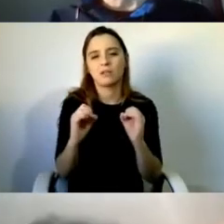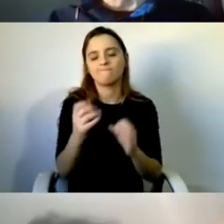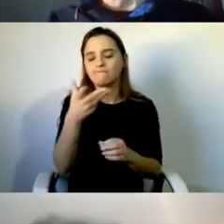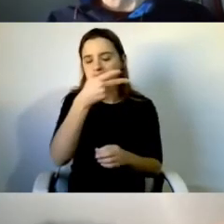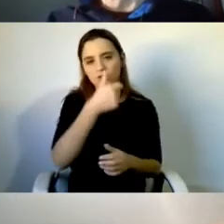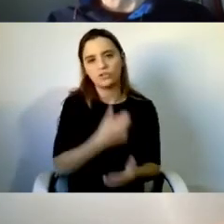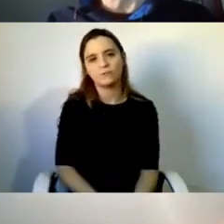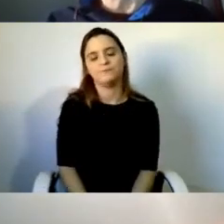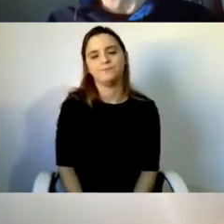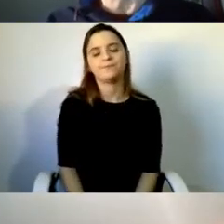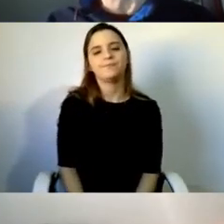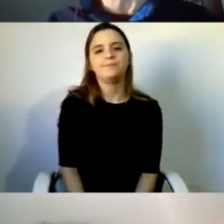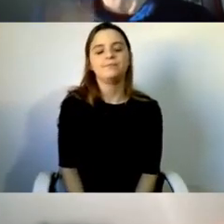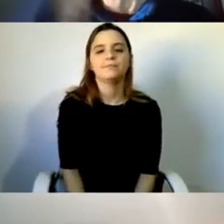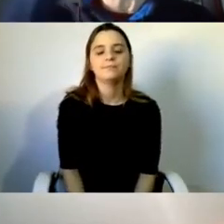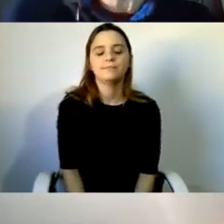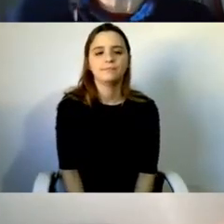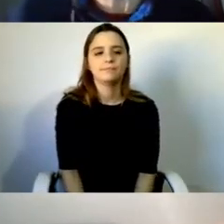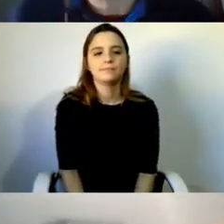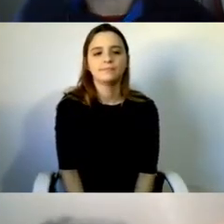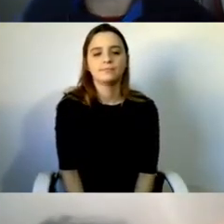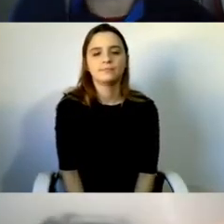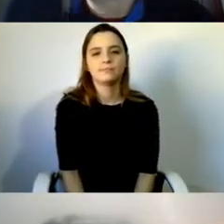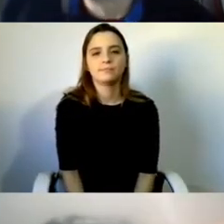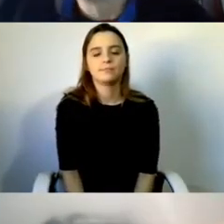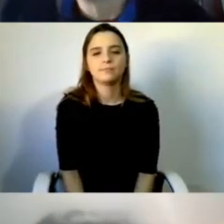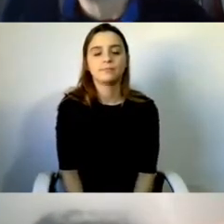How does personal assistance law work in Bulgaria?